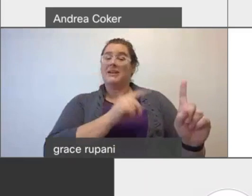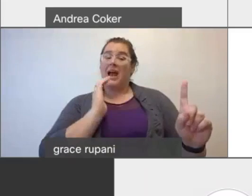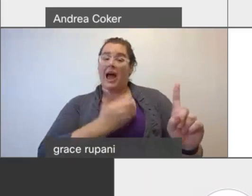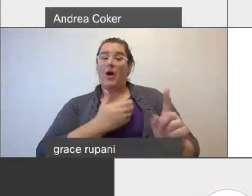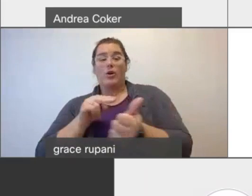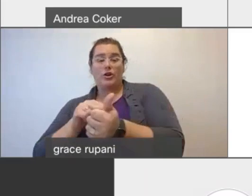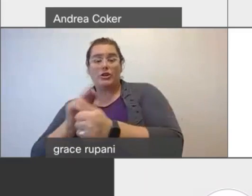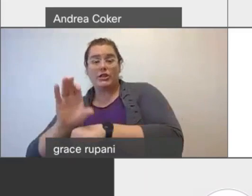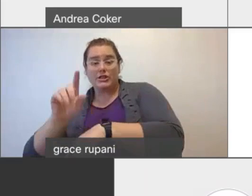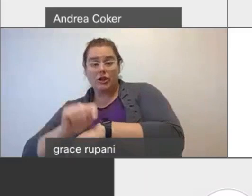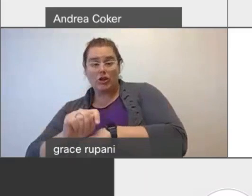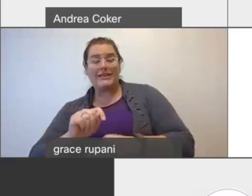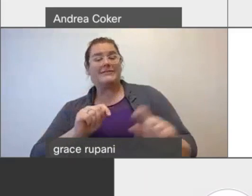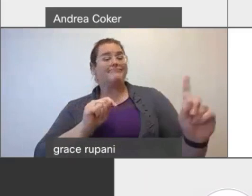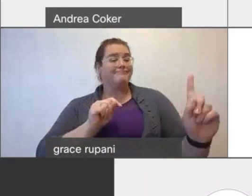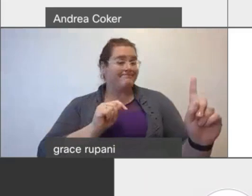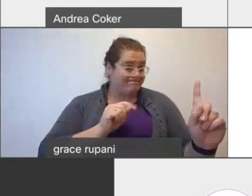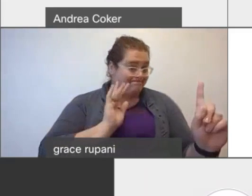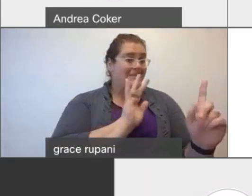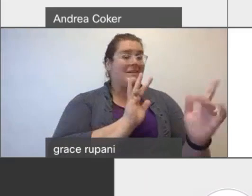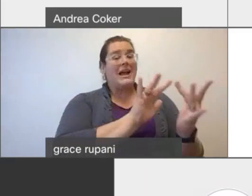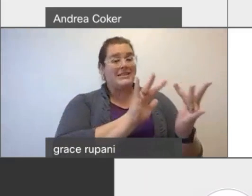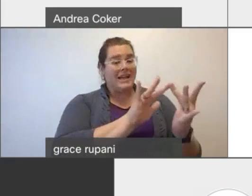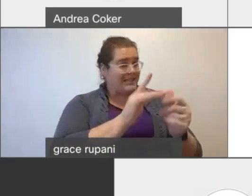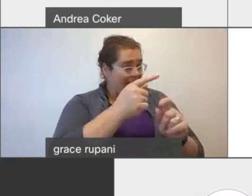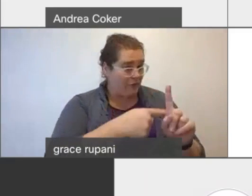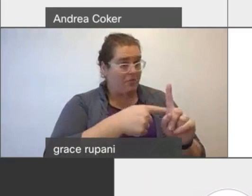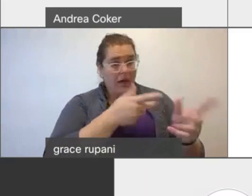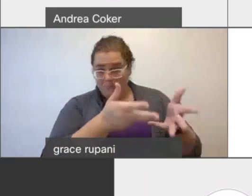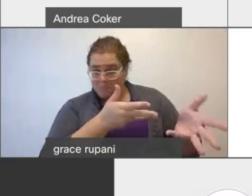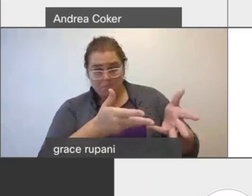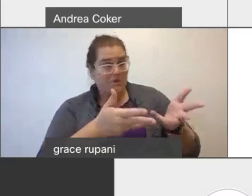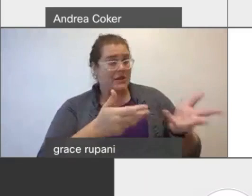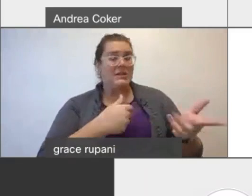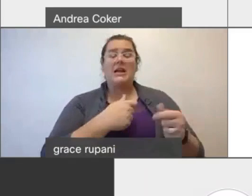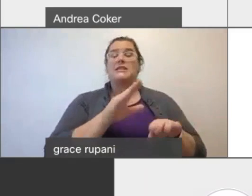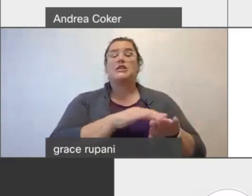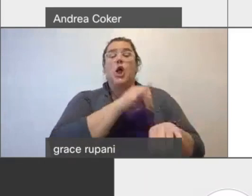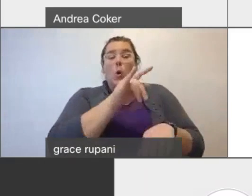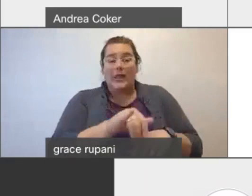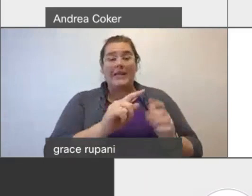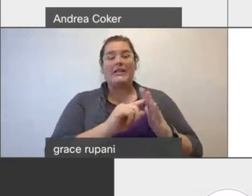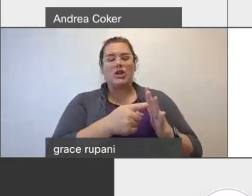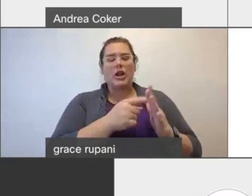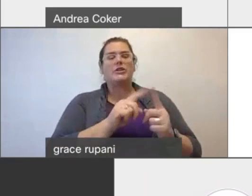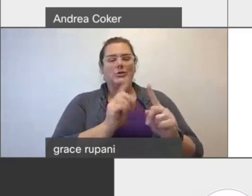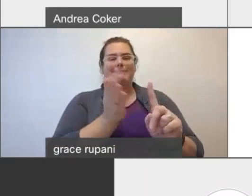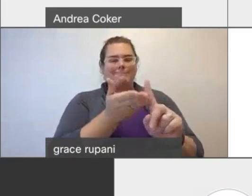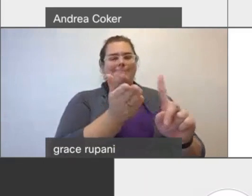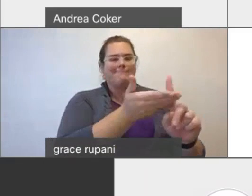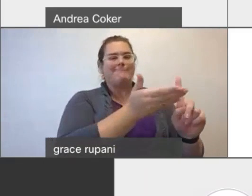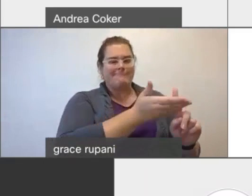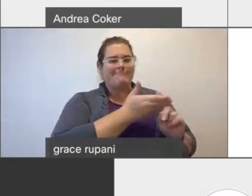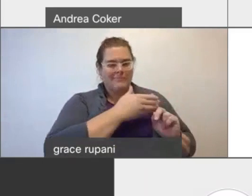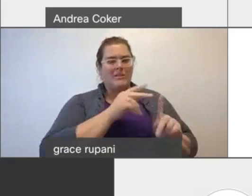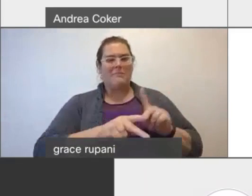providing ongoing education, and are slowly but surely making progress in chipping away at the hesitancy that